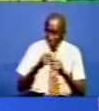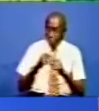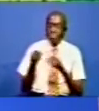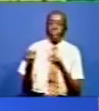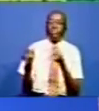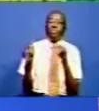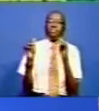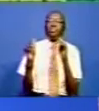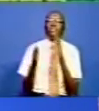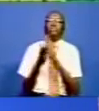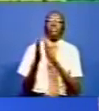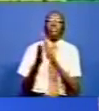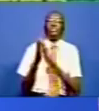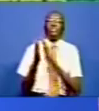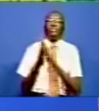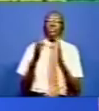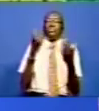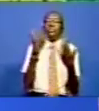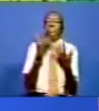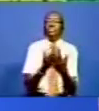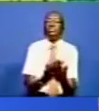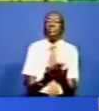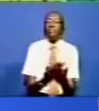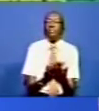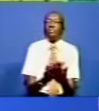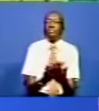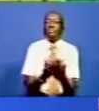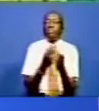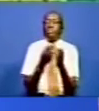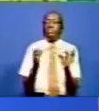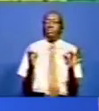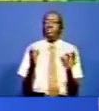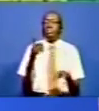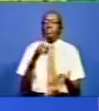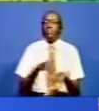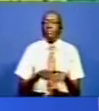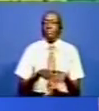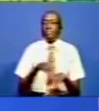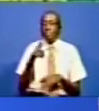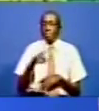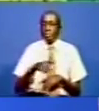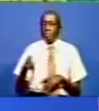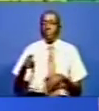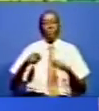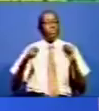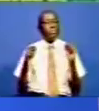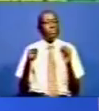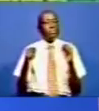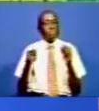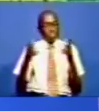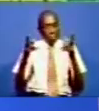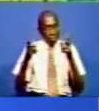for convictions or acquittals in a timely manner. I'm happy to hear from the Chief